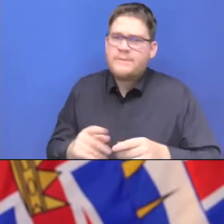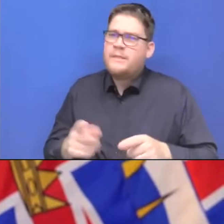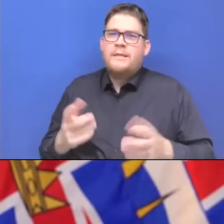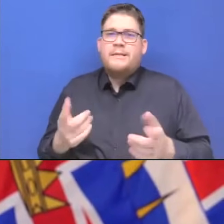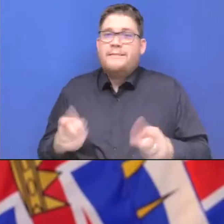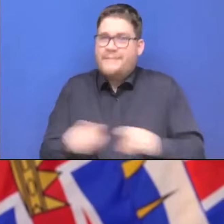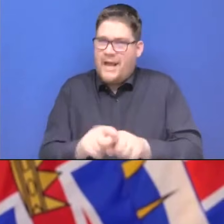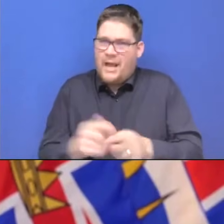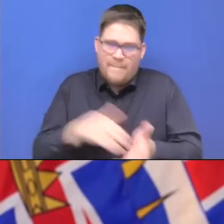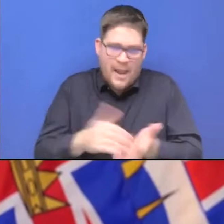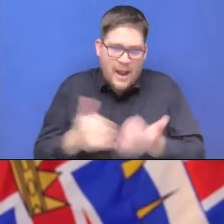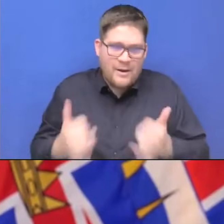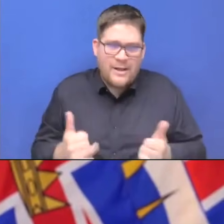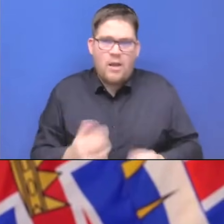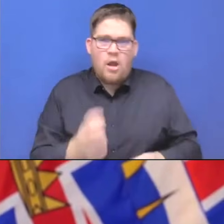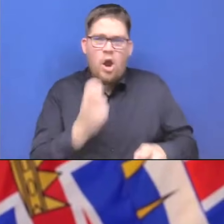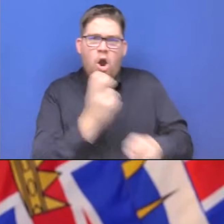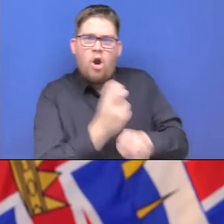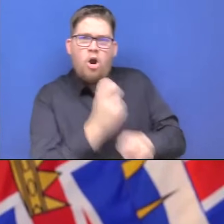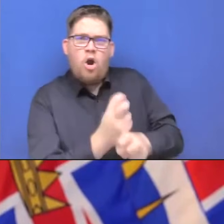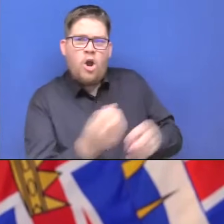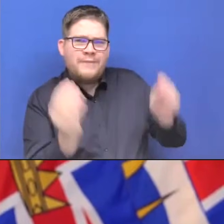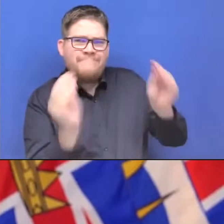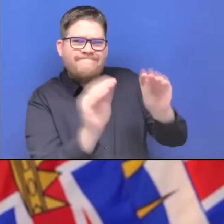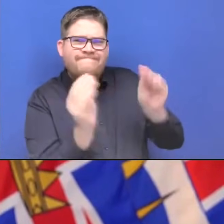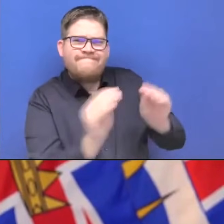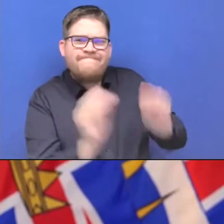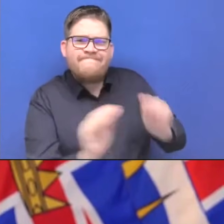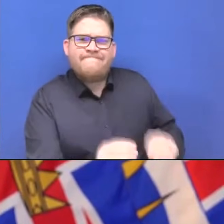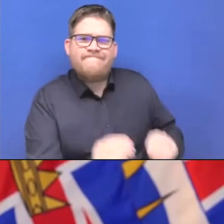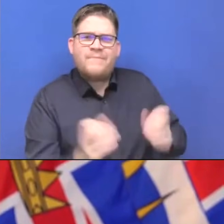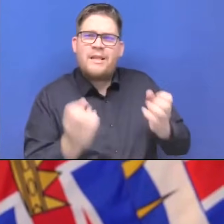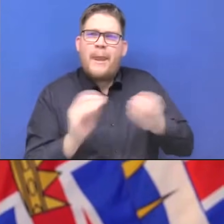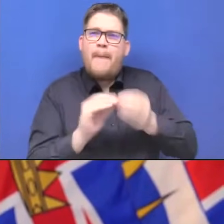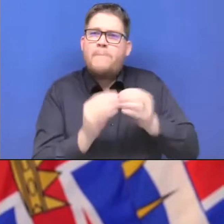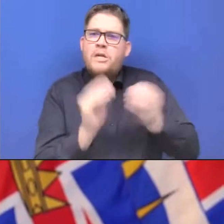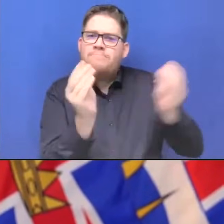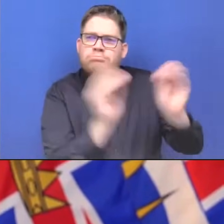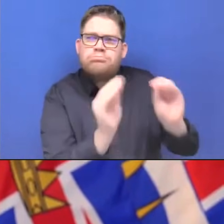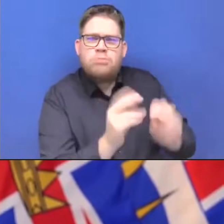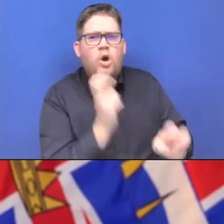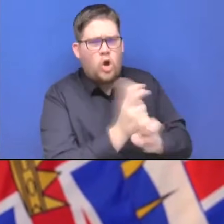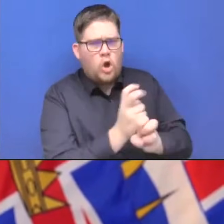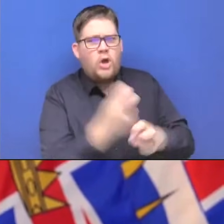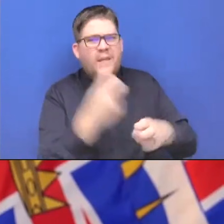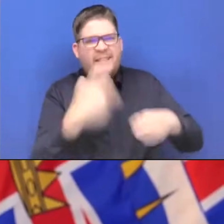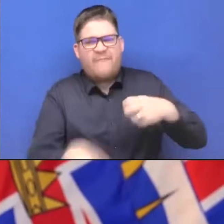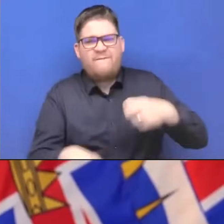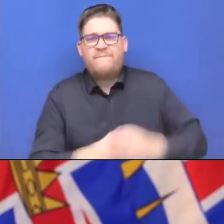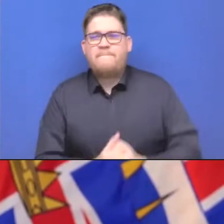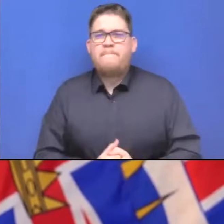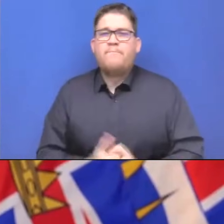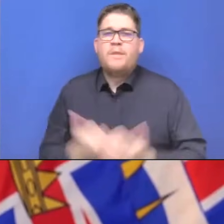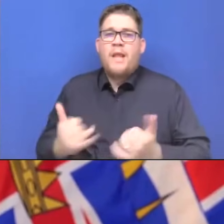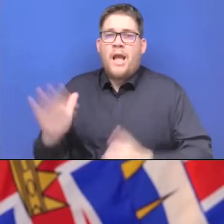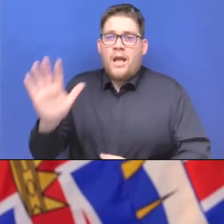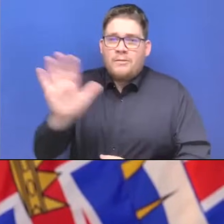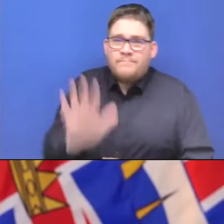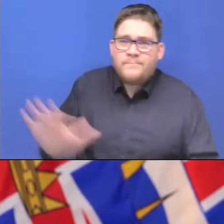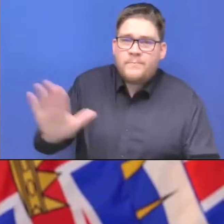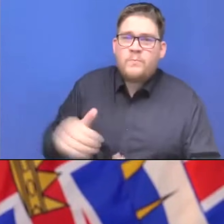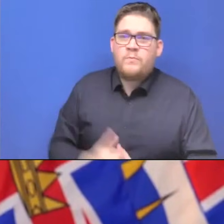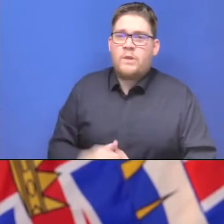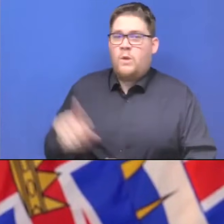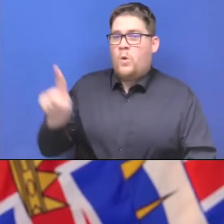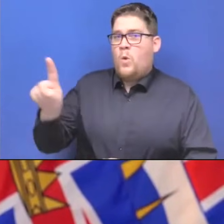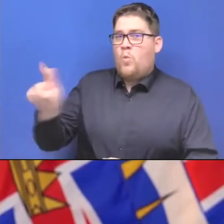with an accurate way of projecting those numbers of people. It's somewhere in the vicinity of about 170 people across